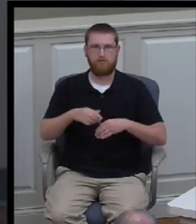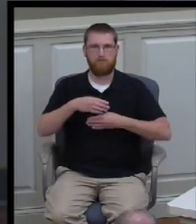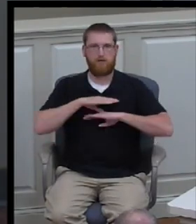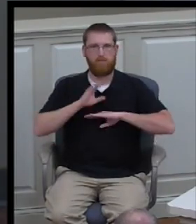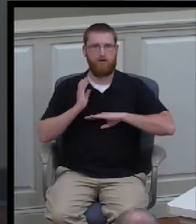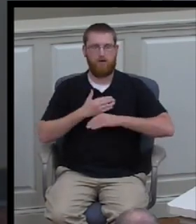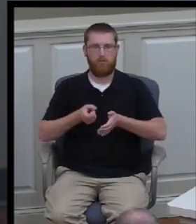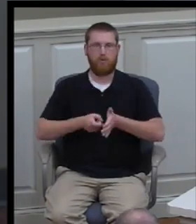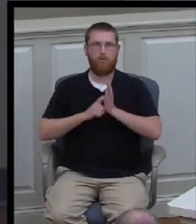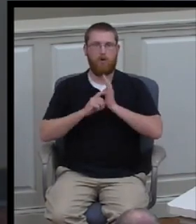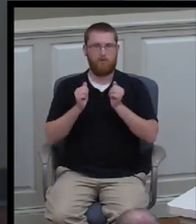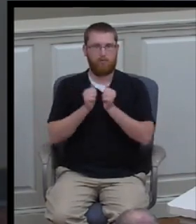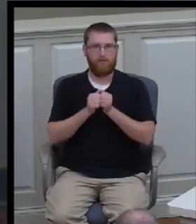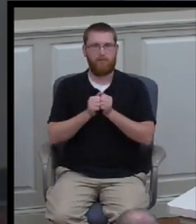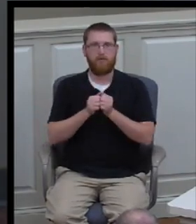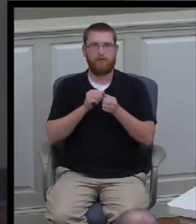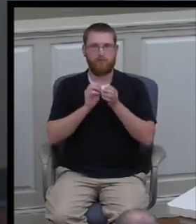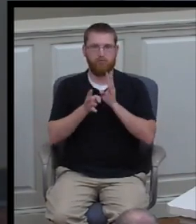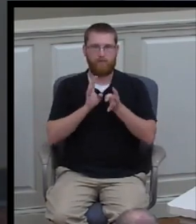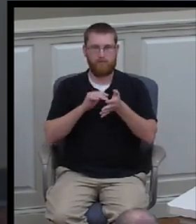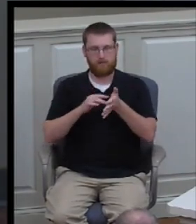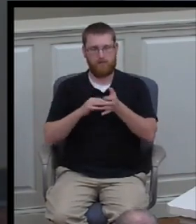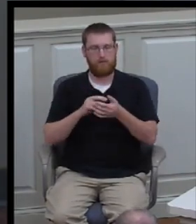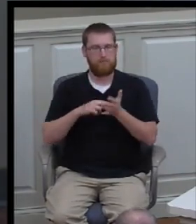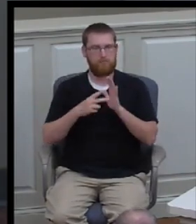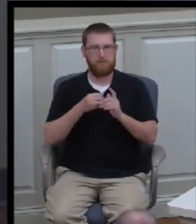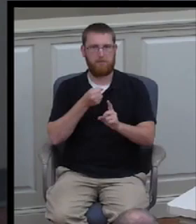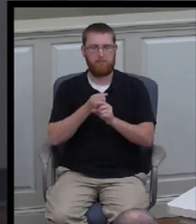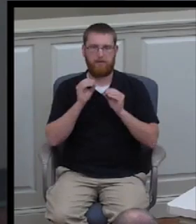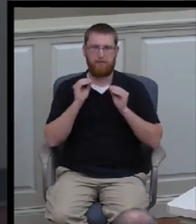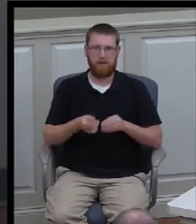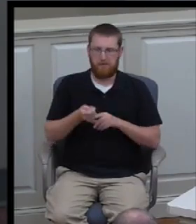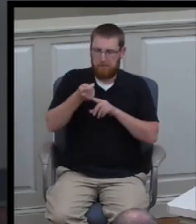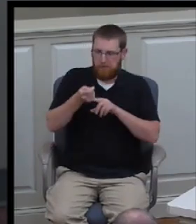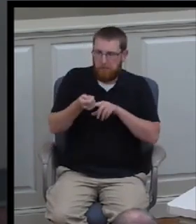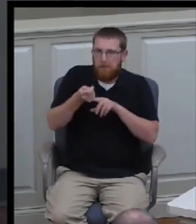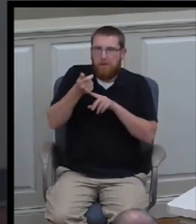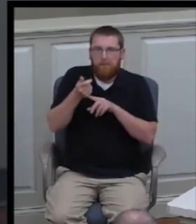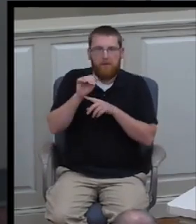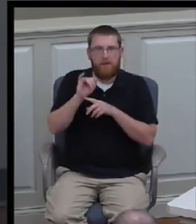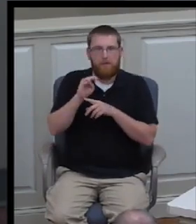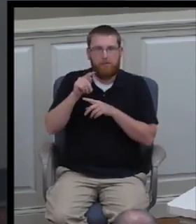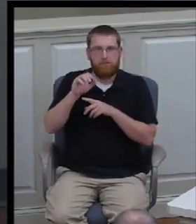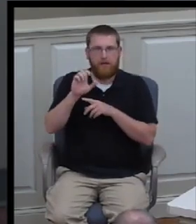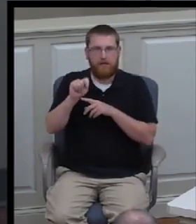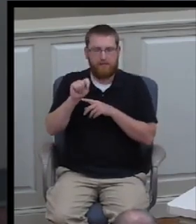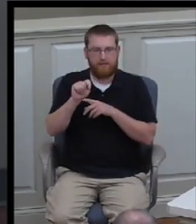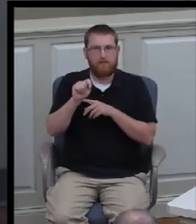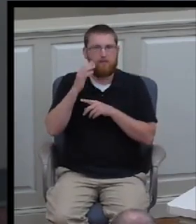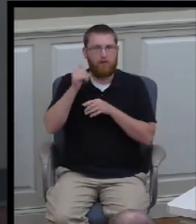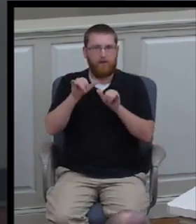what we want to see in the traffic study, and again, showed little to no impact. A little bit of, the way the developer's